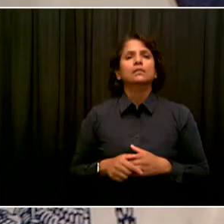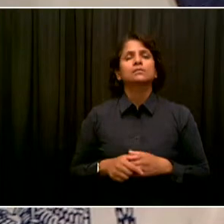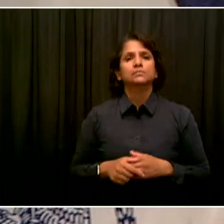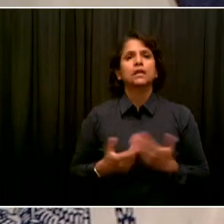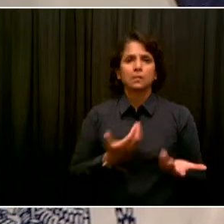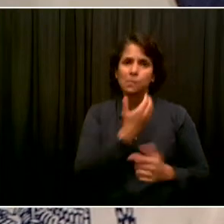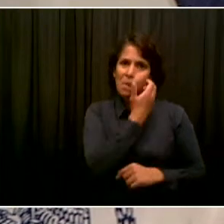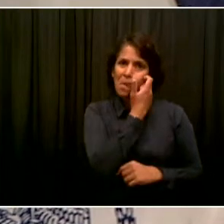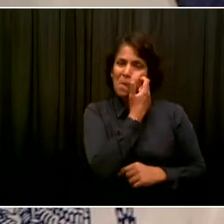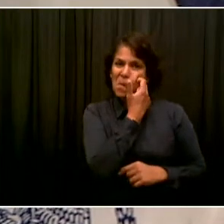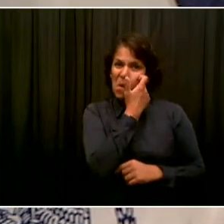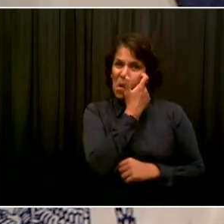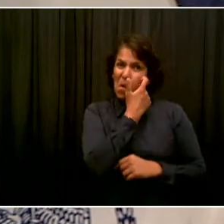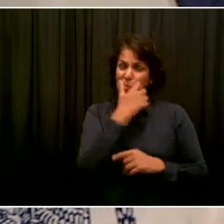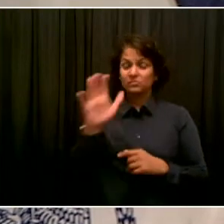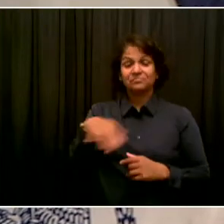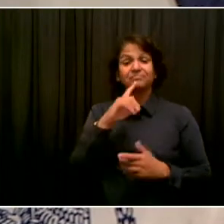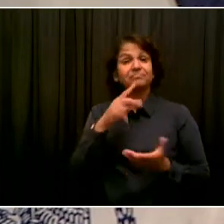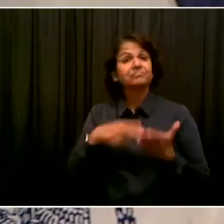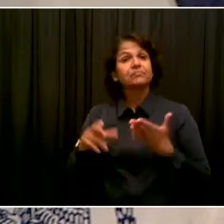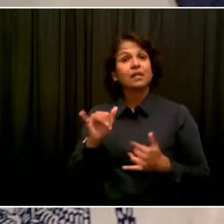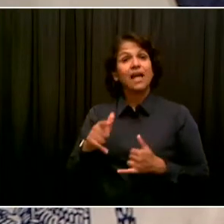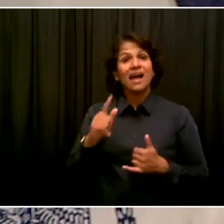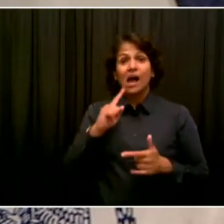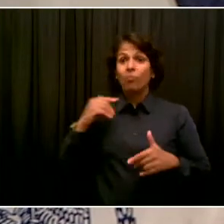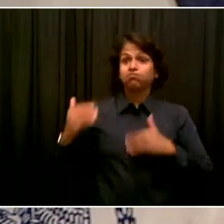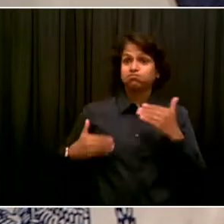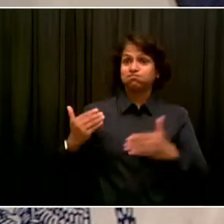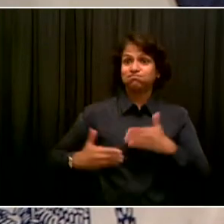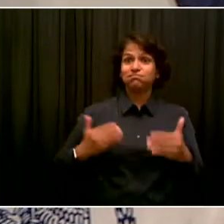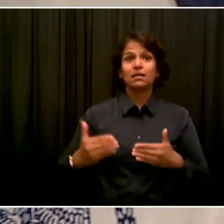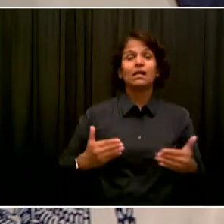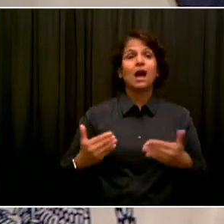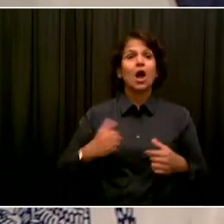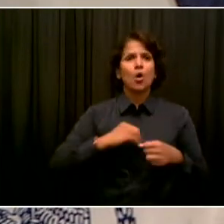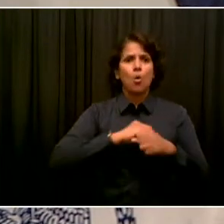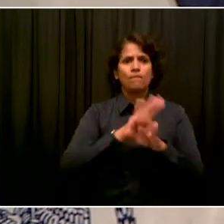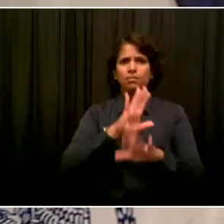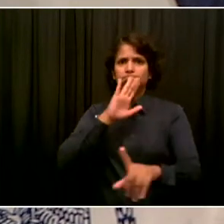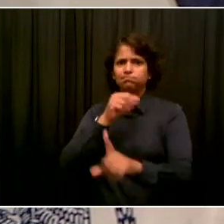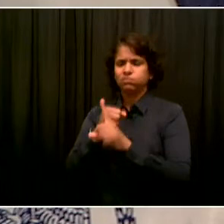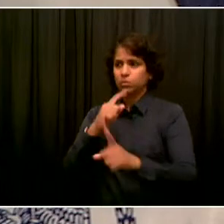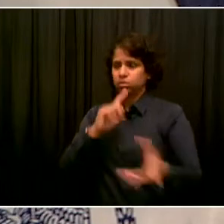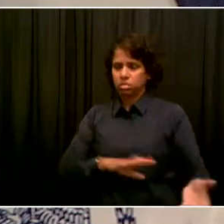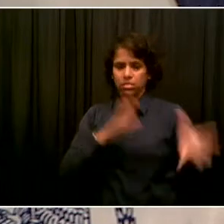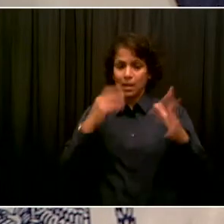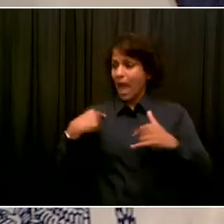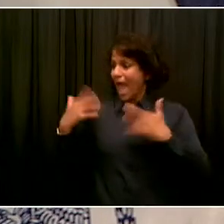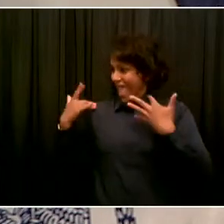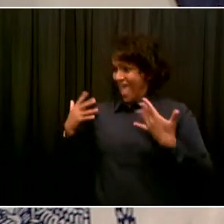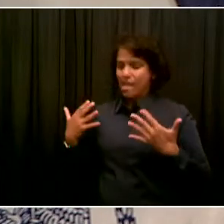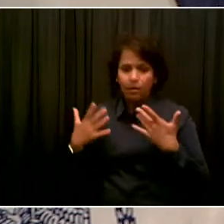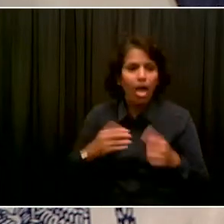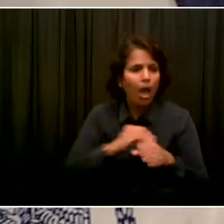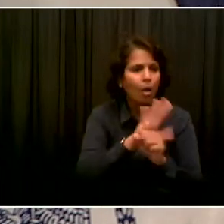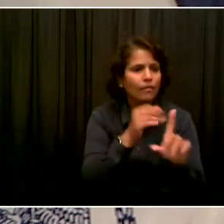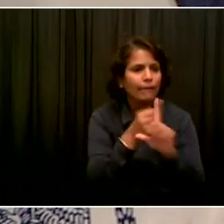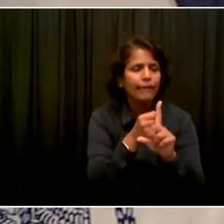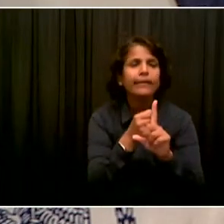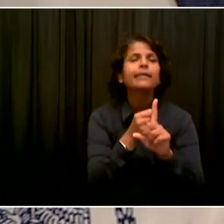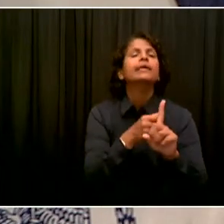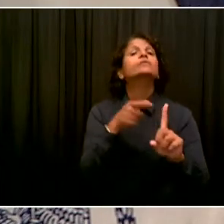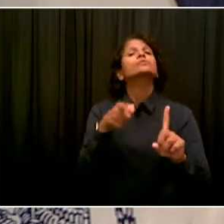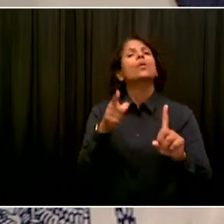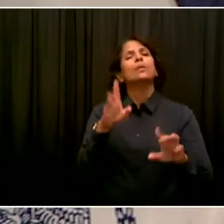a huge amount of progress. If you want to understand these big initiatives over 8 years, then look at 2014 through 2019 and see